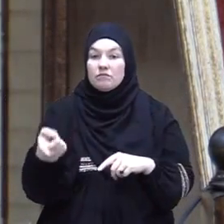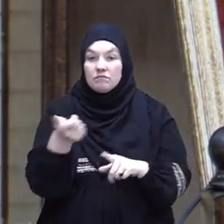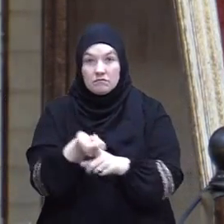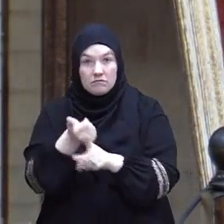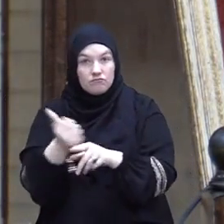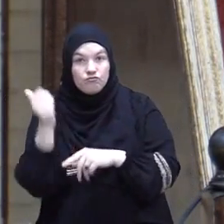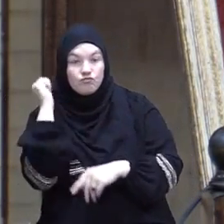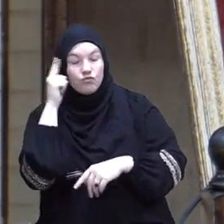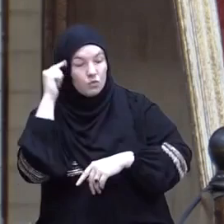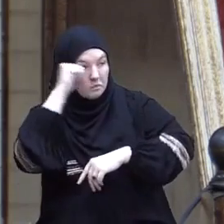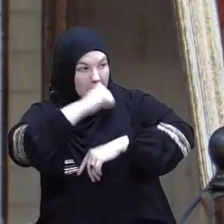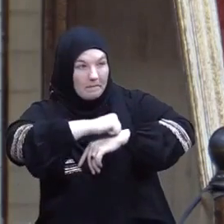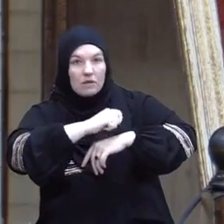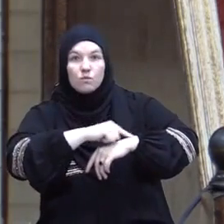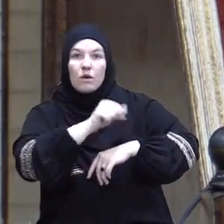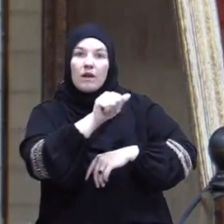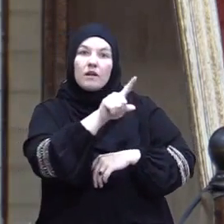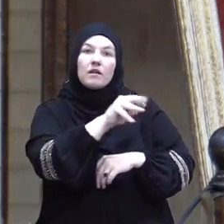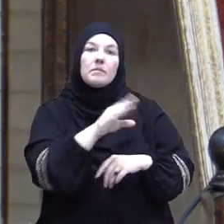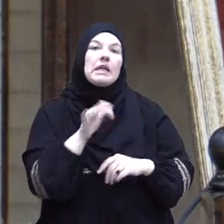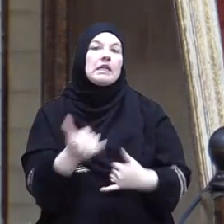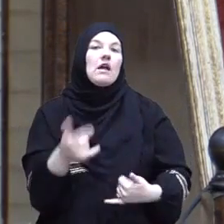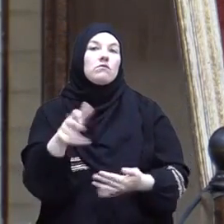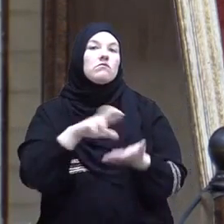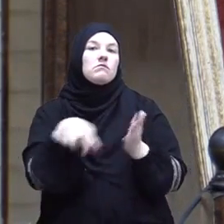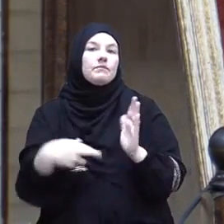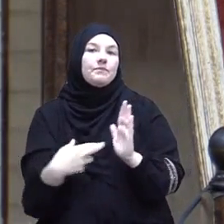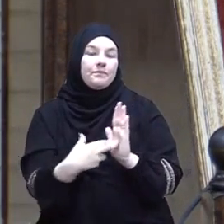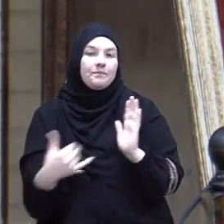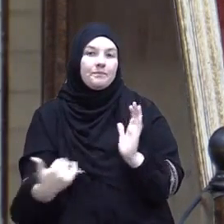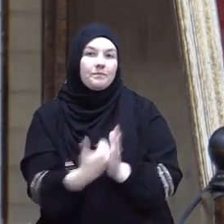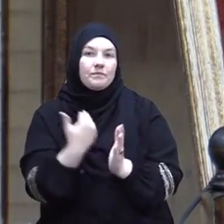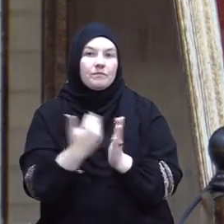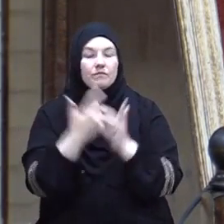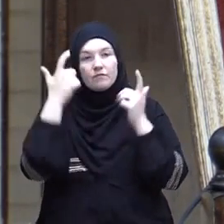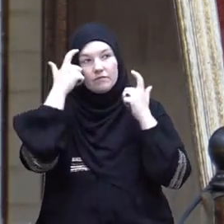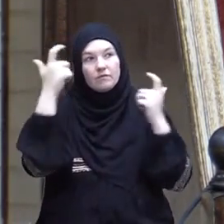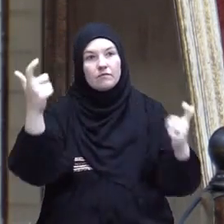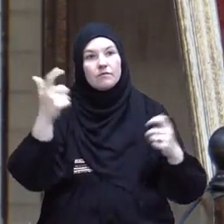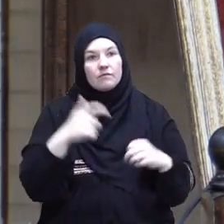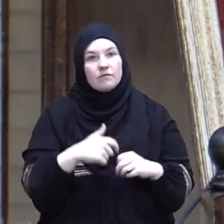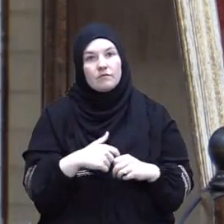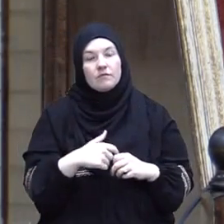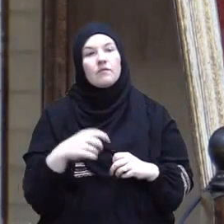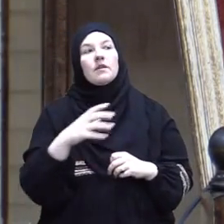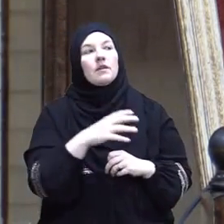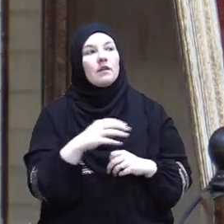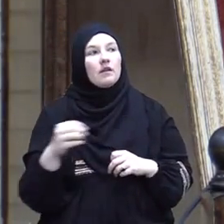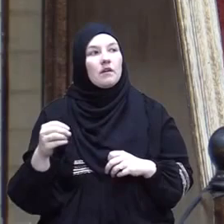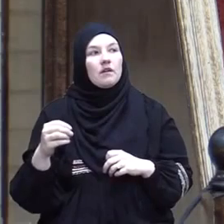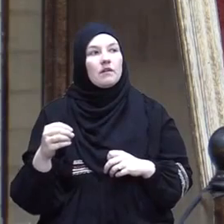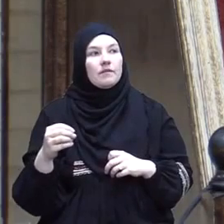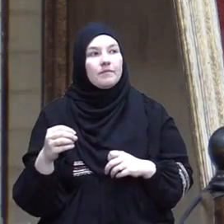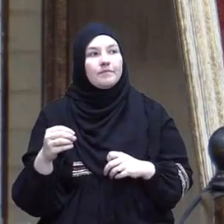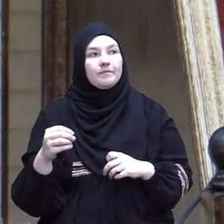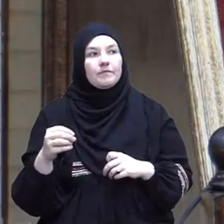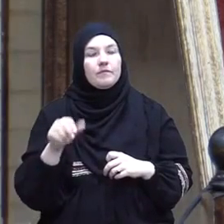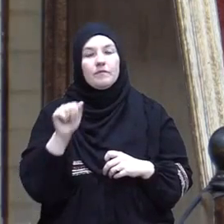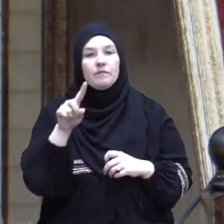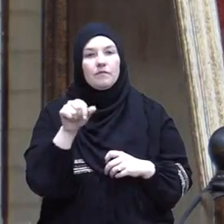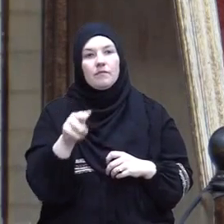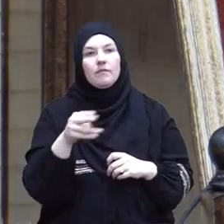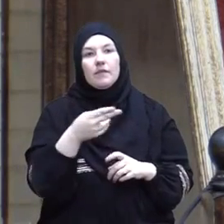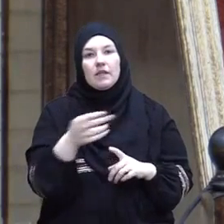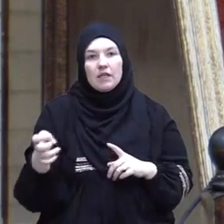Adam, here the role of the shaitan, after his arrogance and his demeaning of Adam,